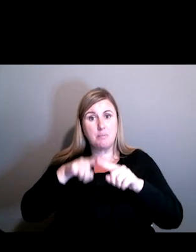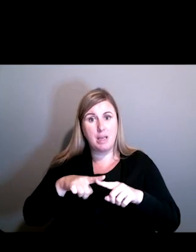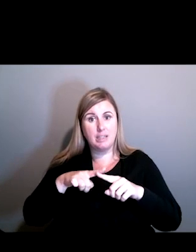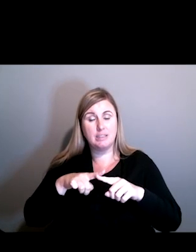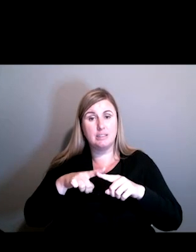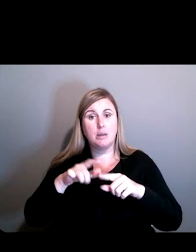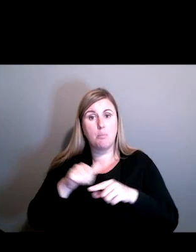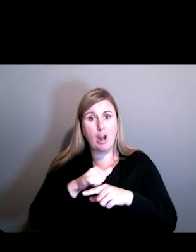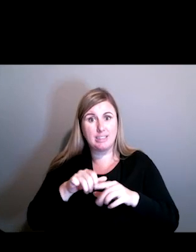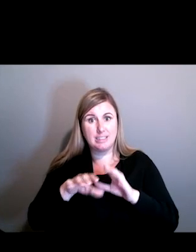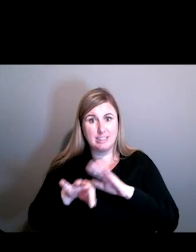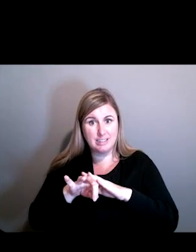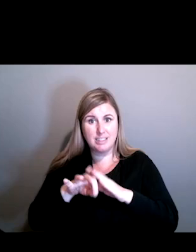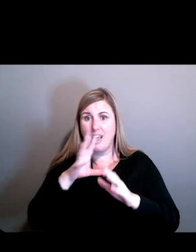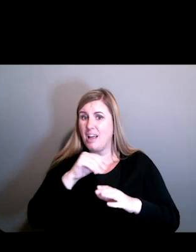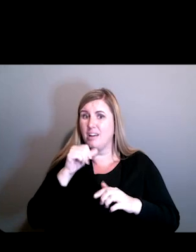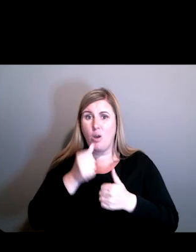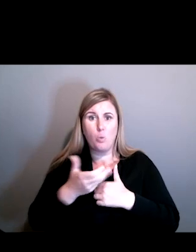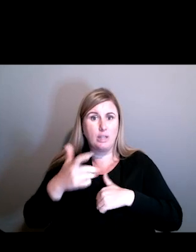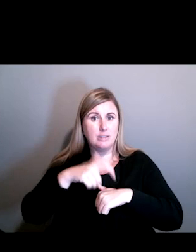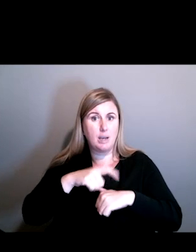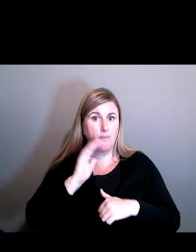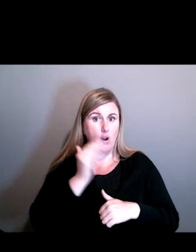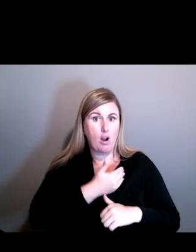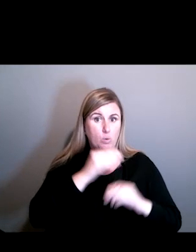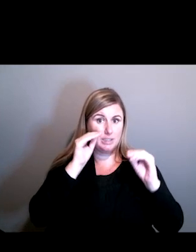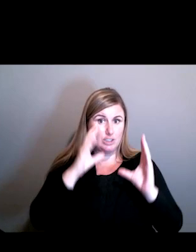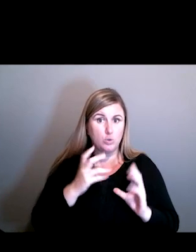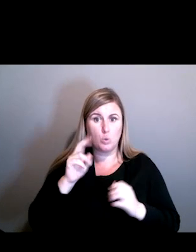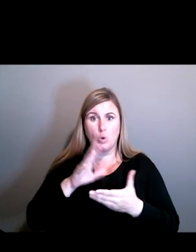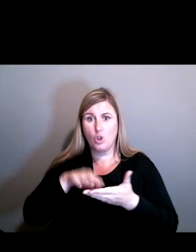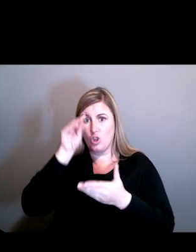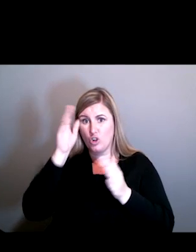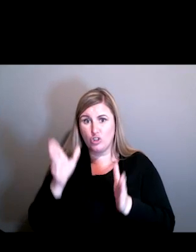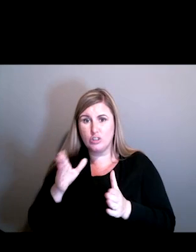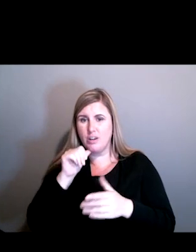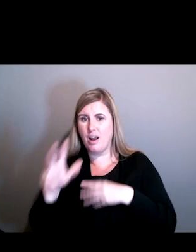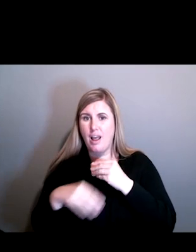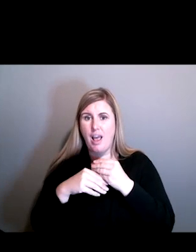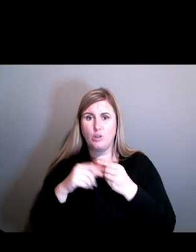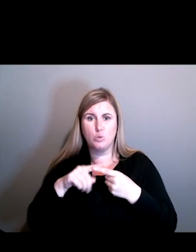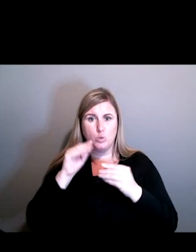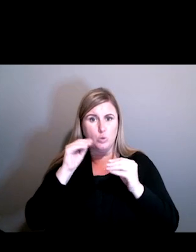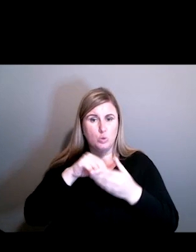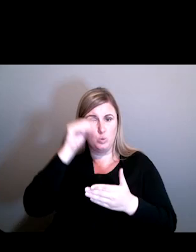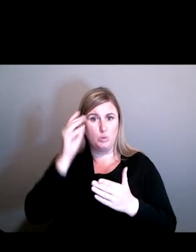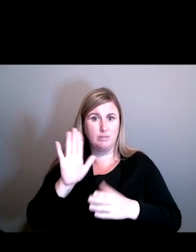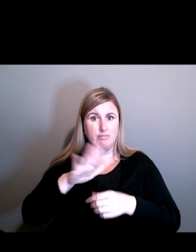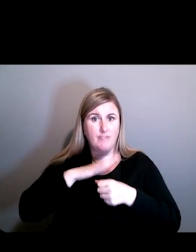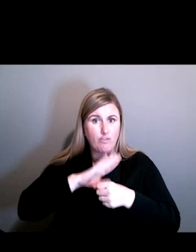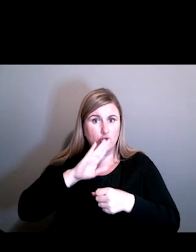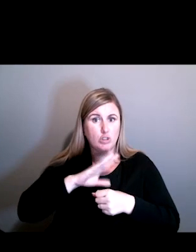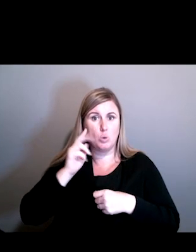select evidence-based practices and not to waste the time of our teachers or our learners, and not to add to our